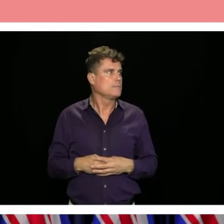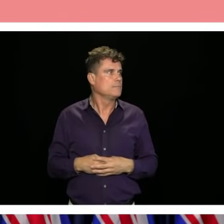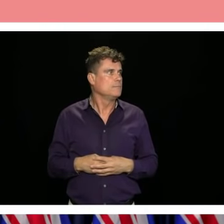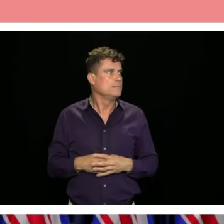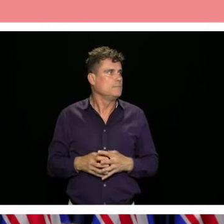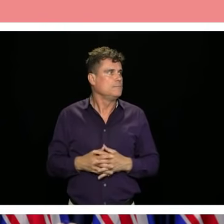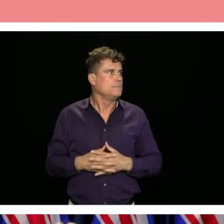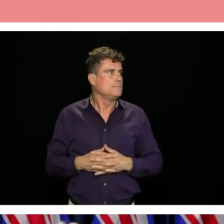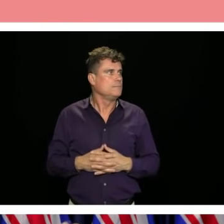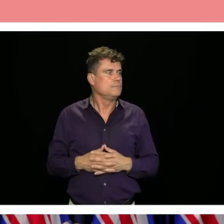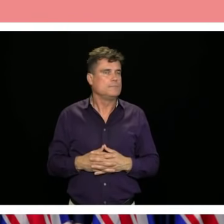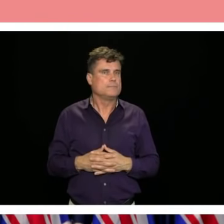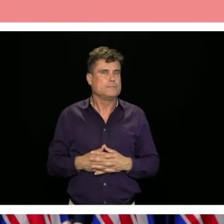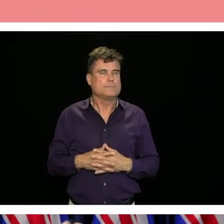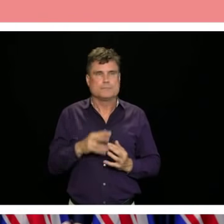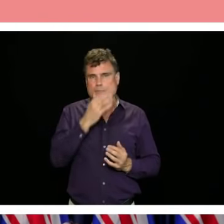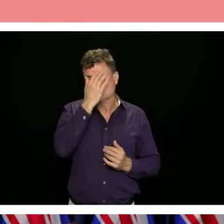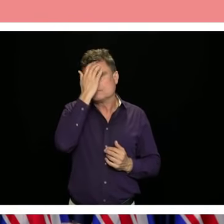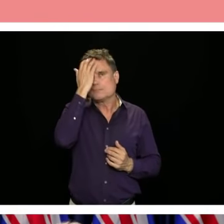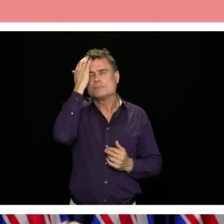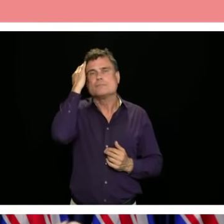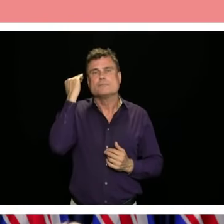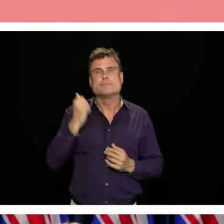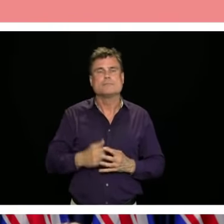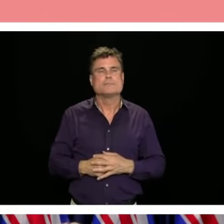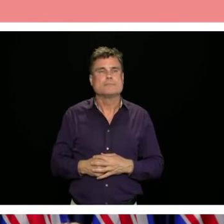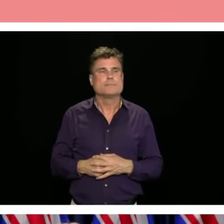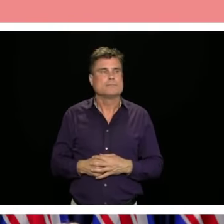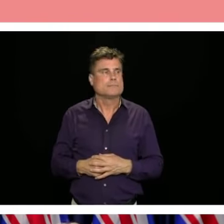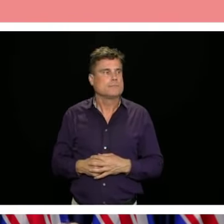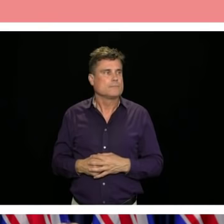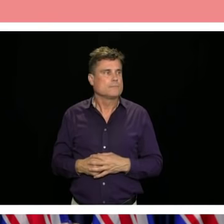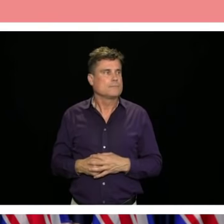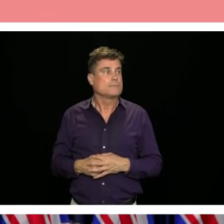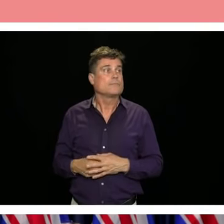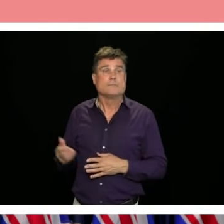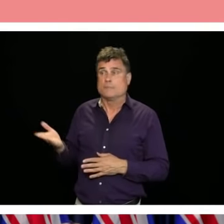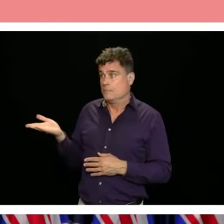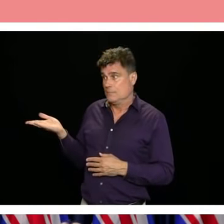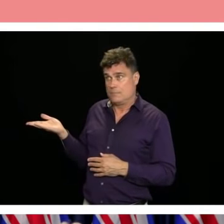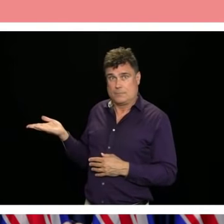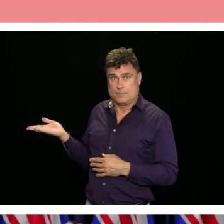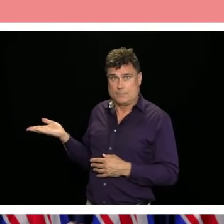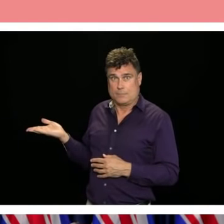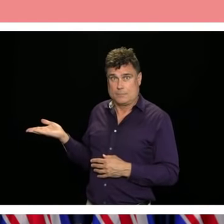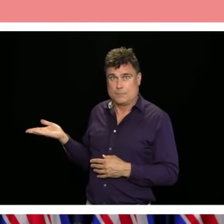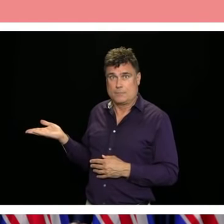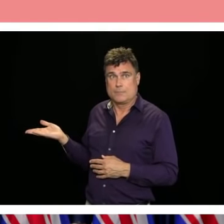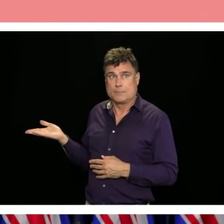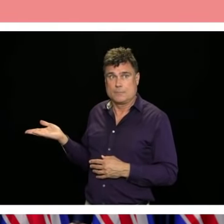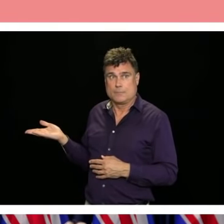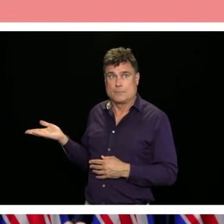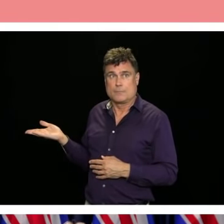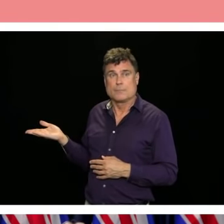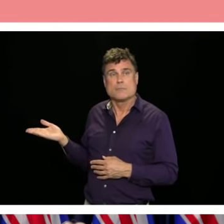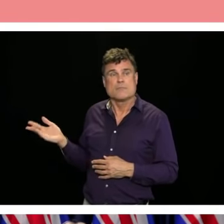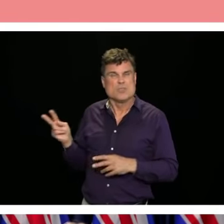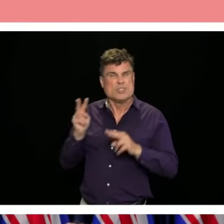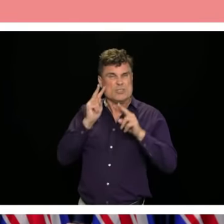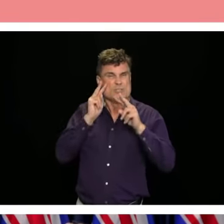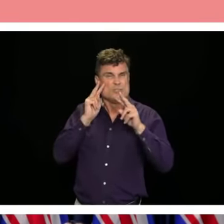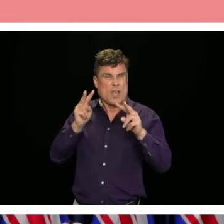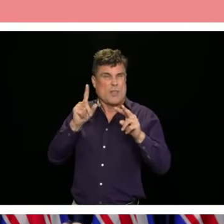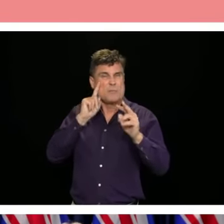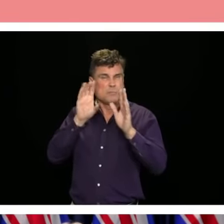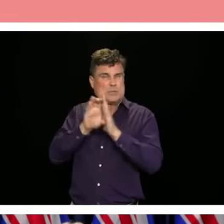we have been using the genome sequencing to help us understand the epidemiology in British Columbia. And we will be able to use it as we